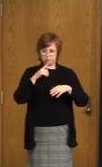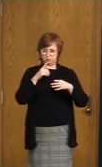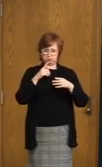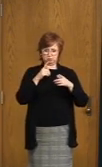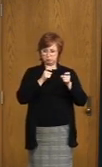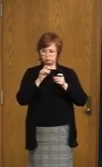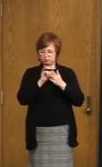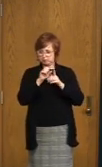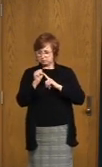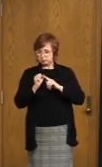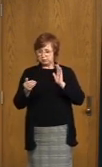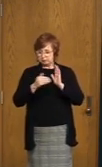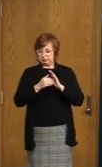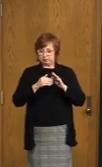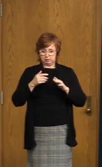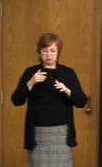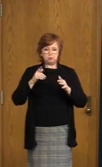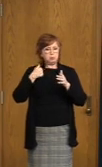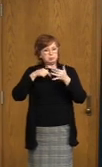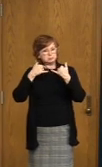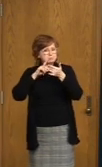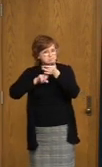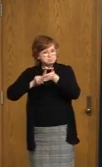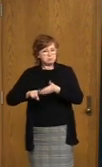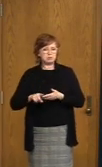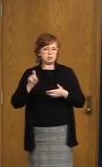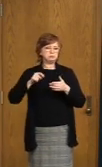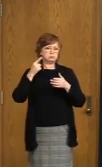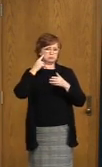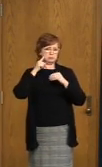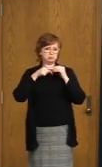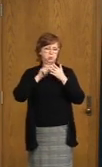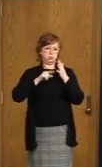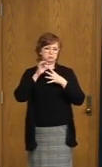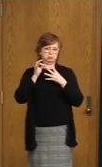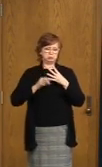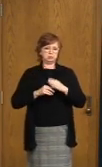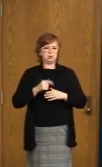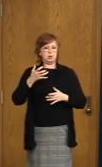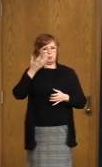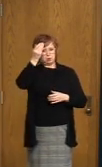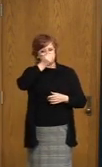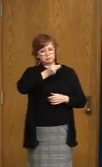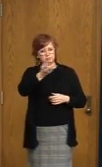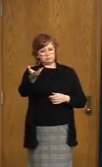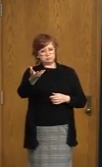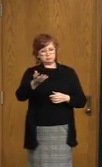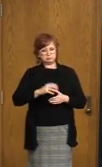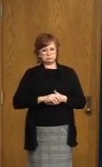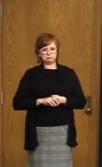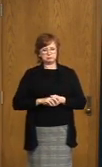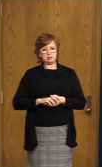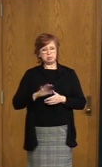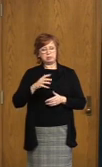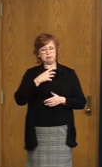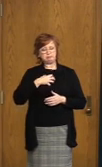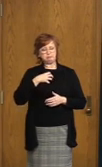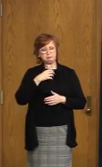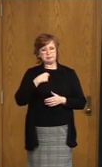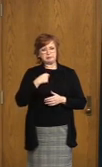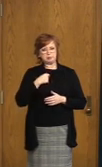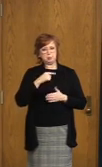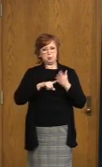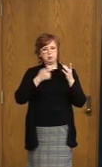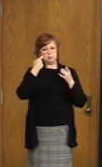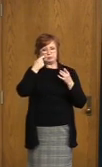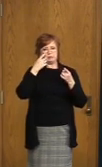we could potentially consider those options. Listen. It's very disturbing to me, and I think it